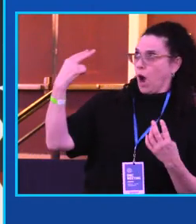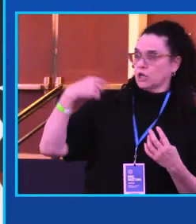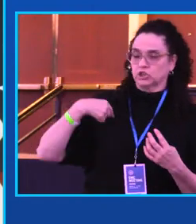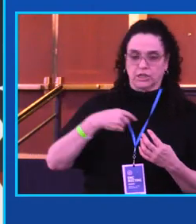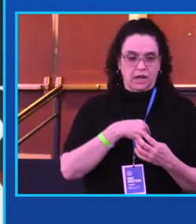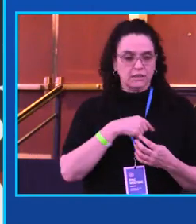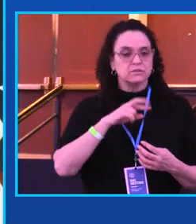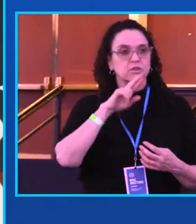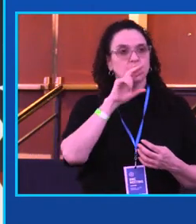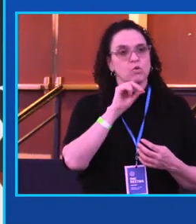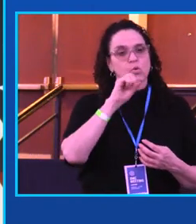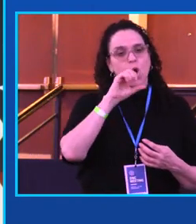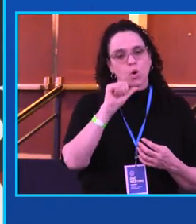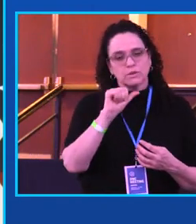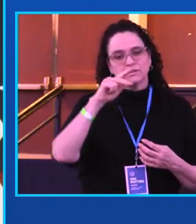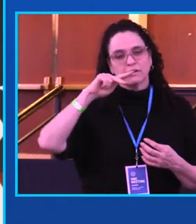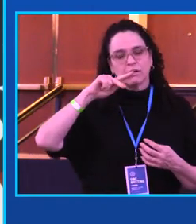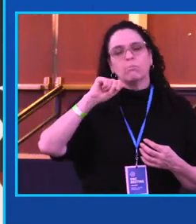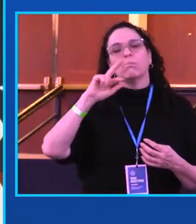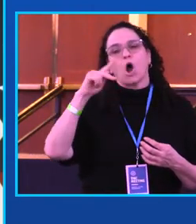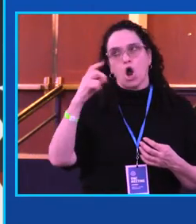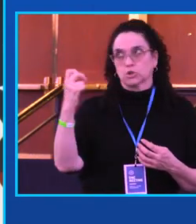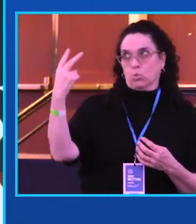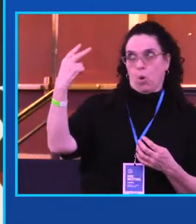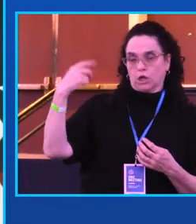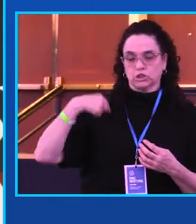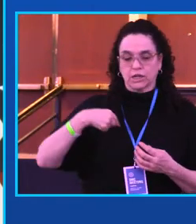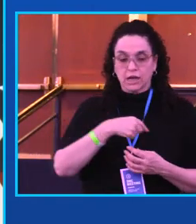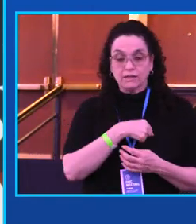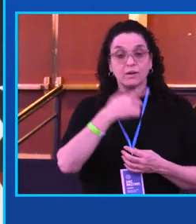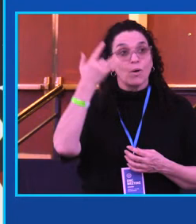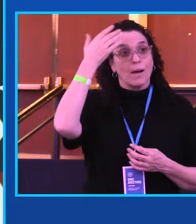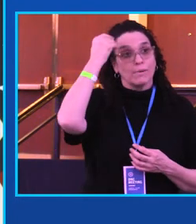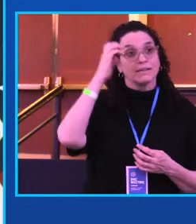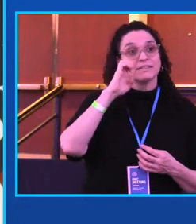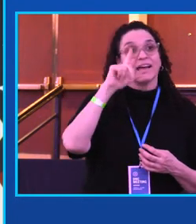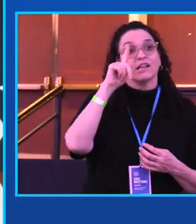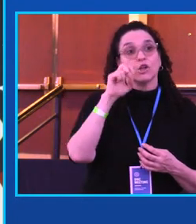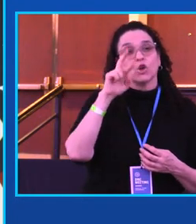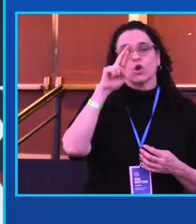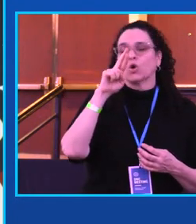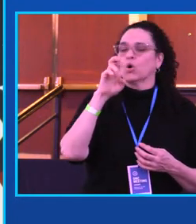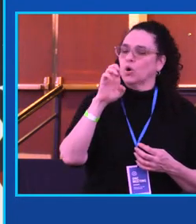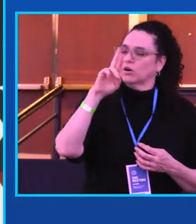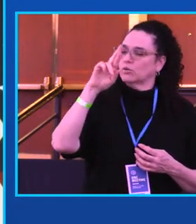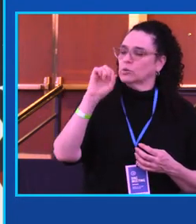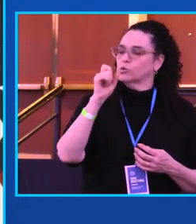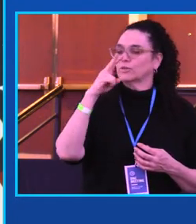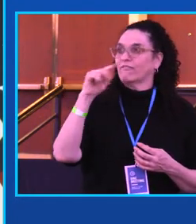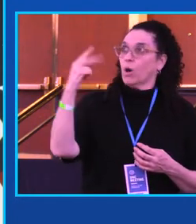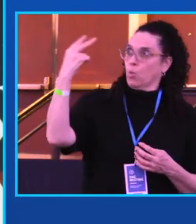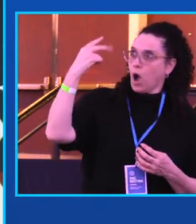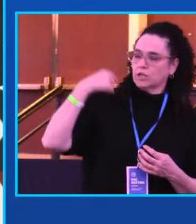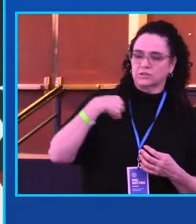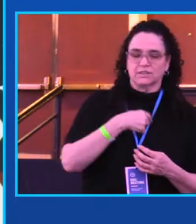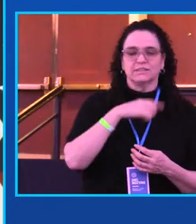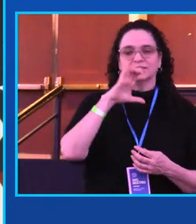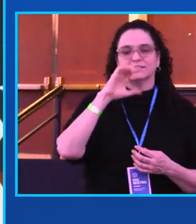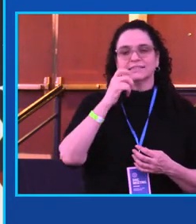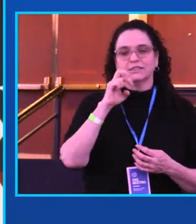Parks is watching us, because Eleanor Roosevelt is watching us, Cesar Chavez is watching